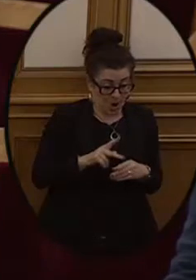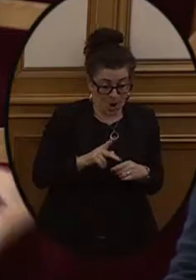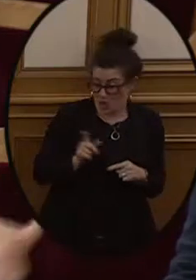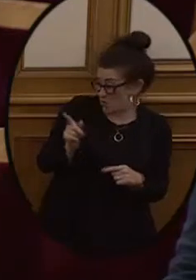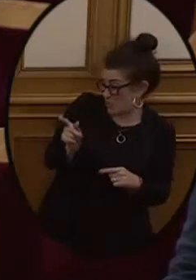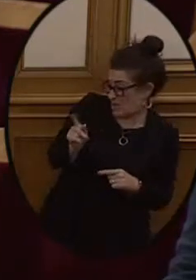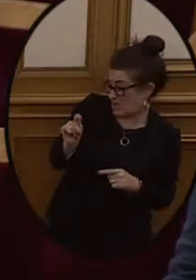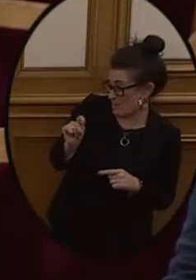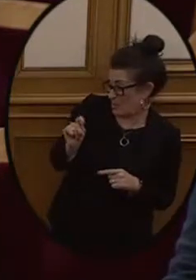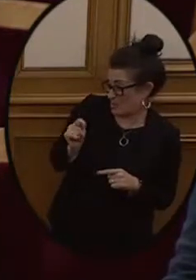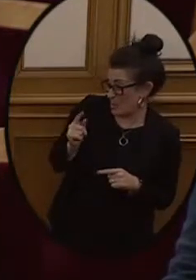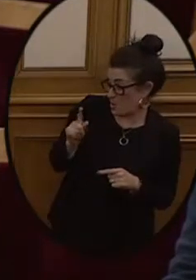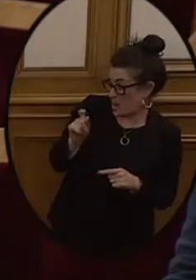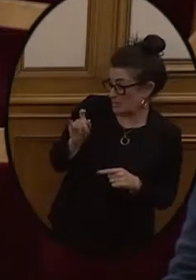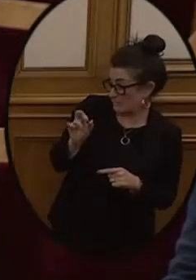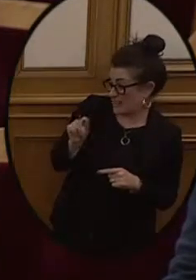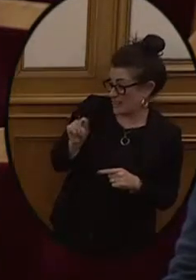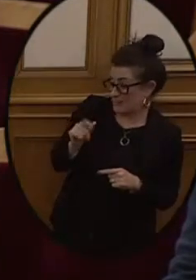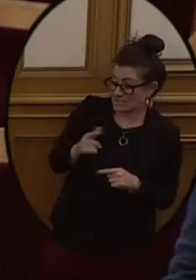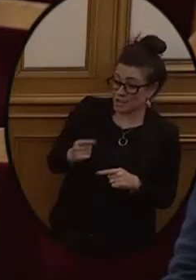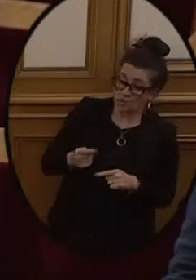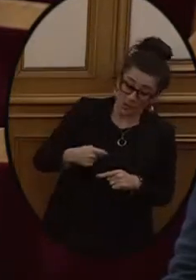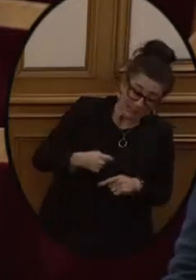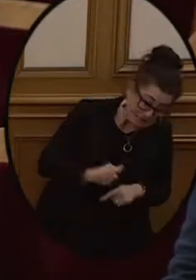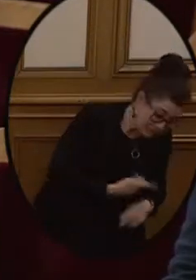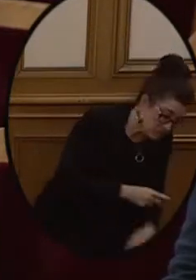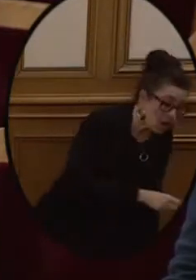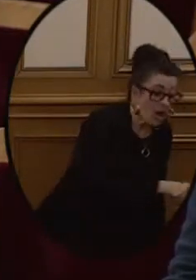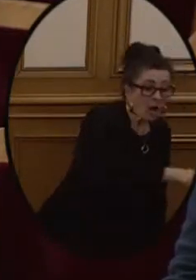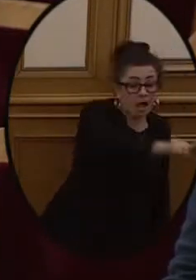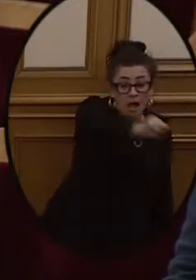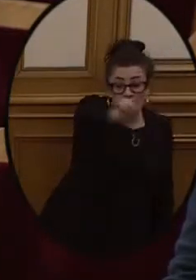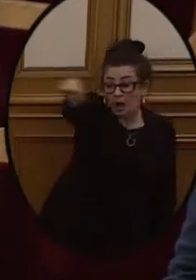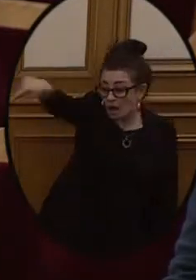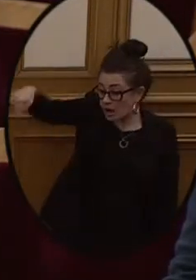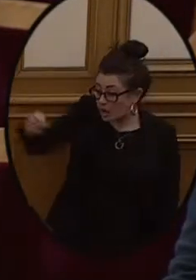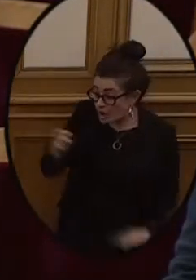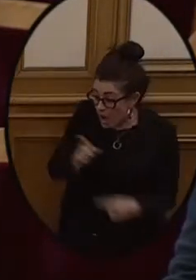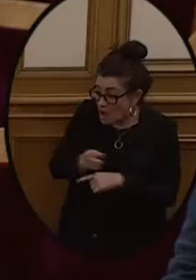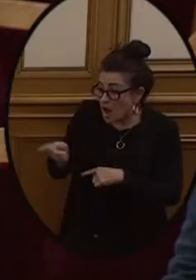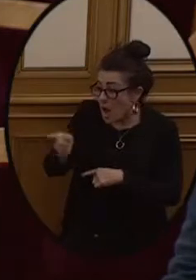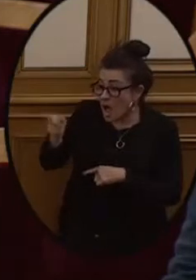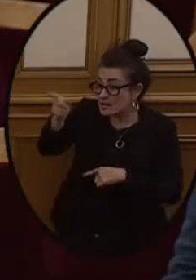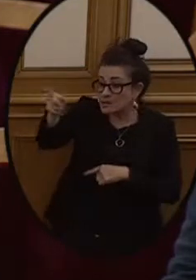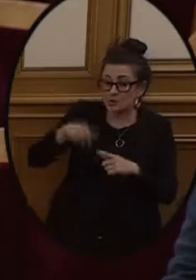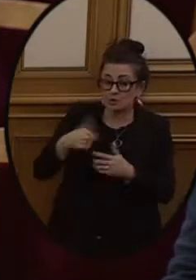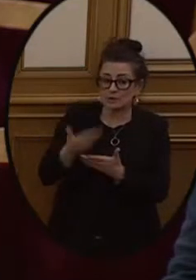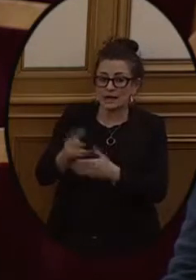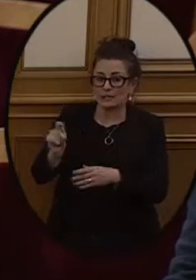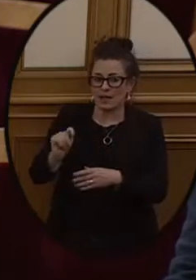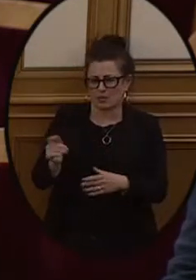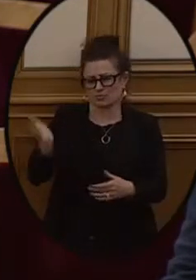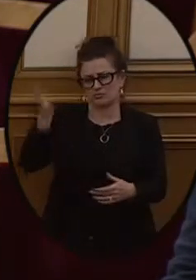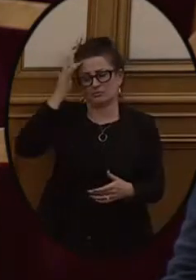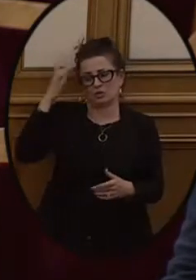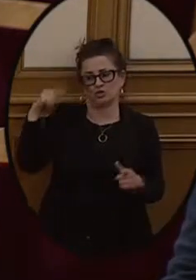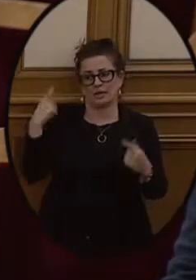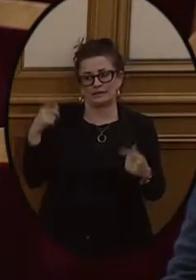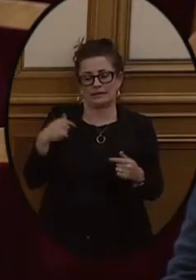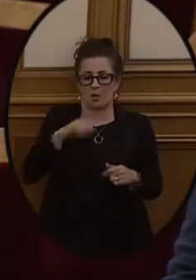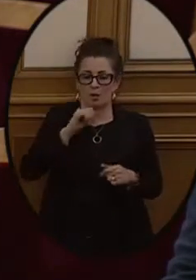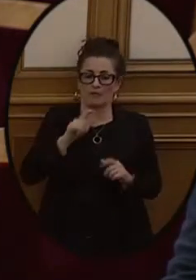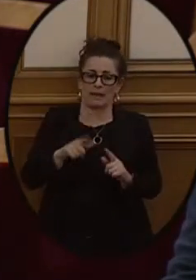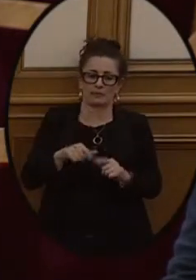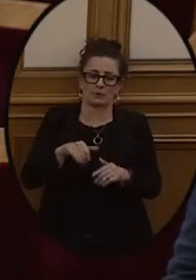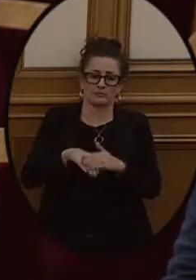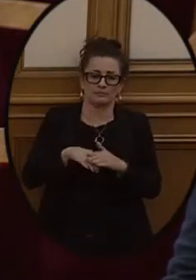still have to go 4 blocks and up a hill and across the park to get to that bathroom. That's crazy. I would love to be able to get to this